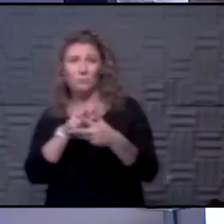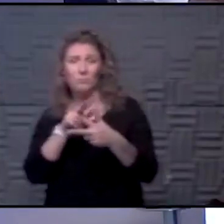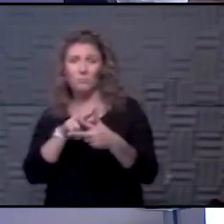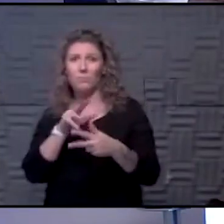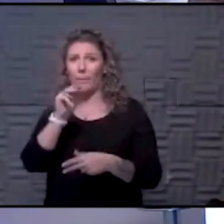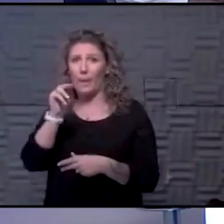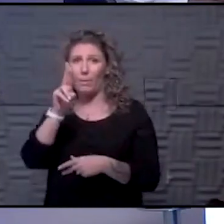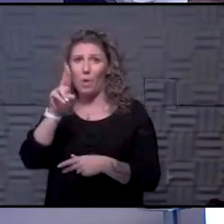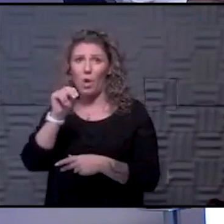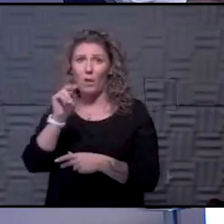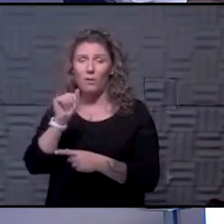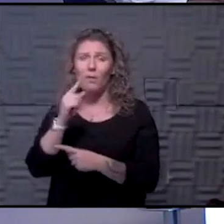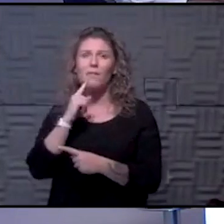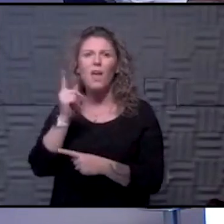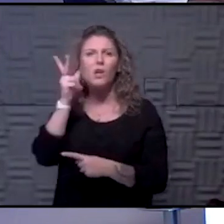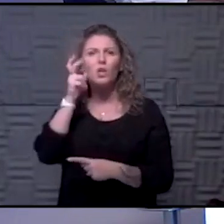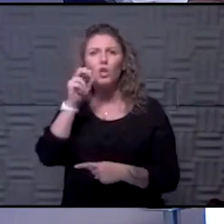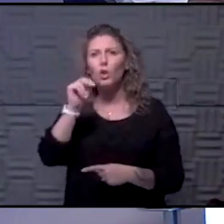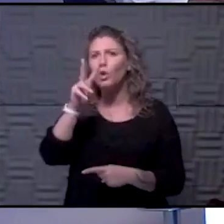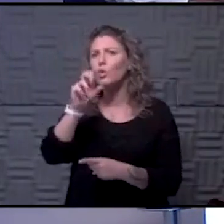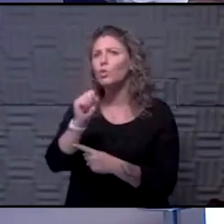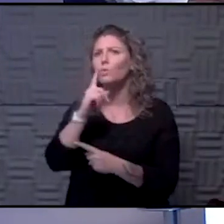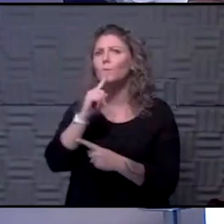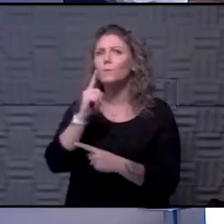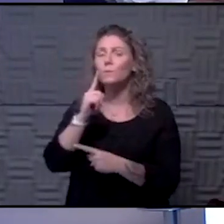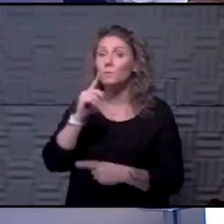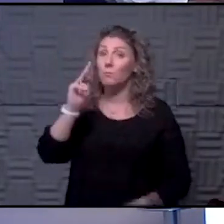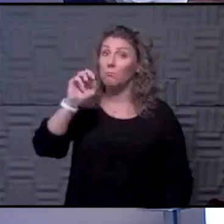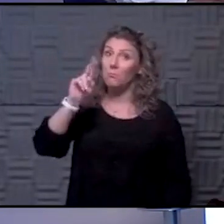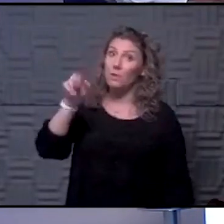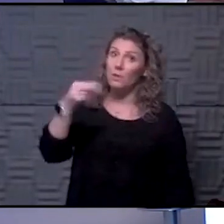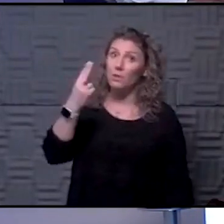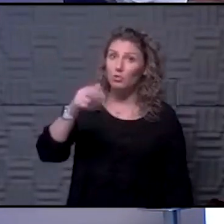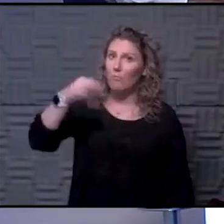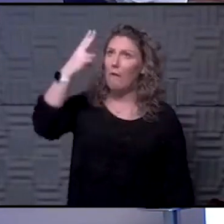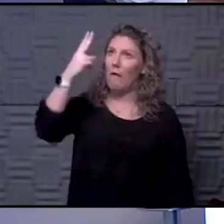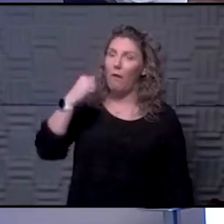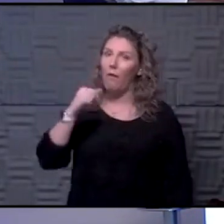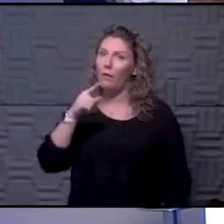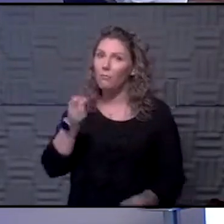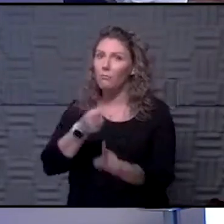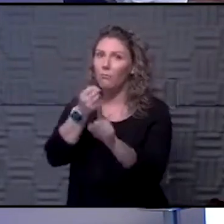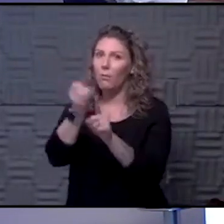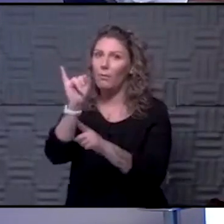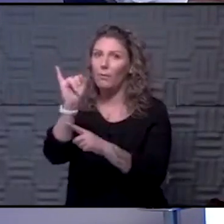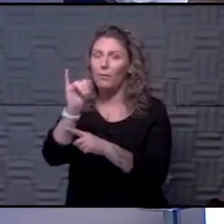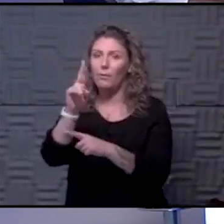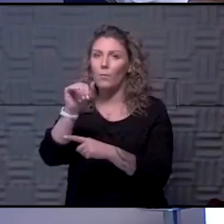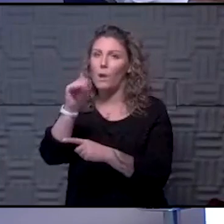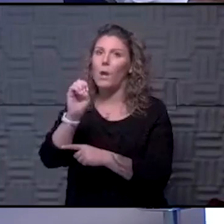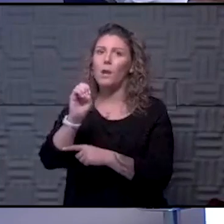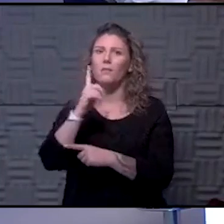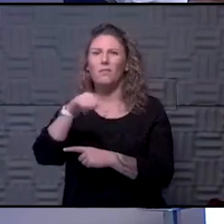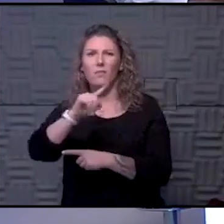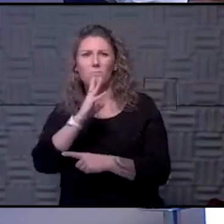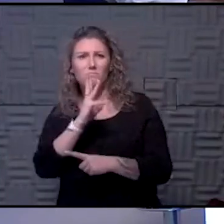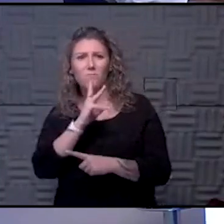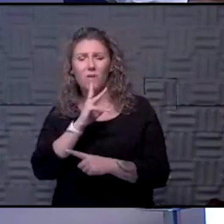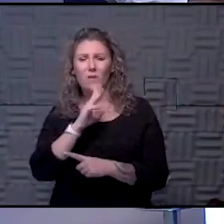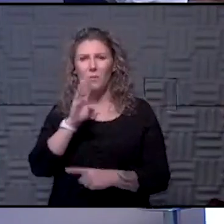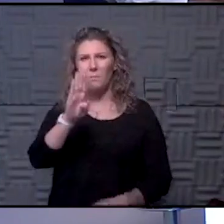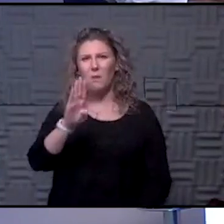heard on the news on the way in this morning that in Michigan, where they've got the highest infection rate right now, that they were talking that I believe it was